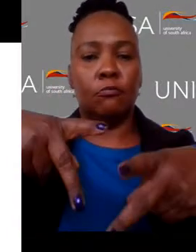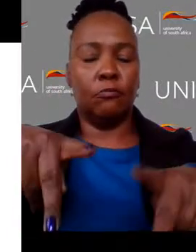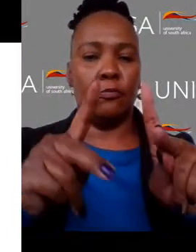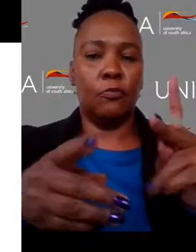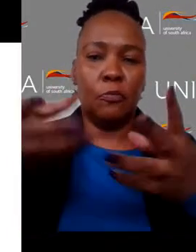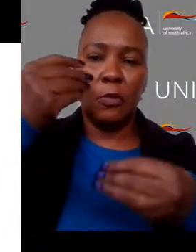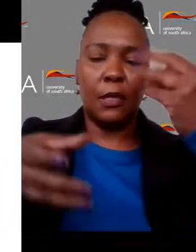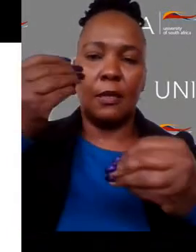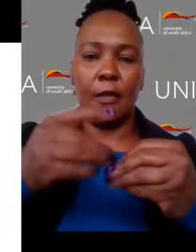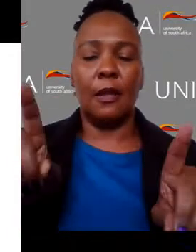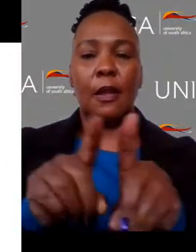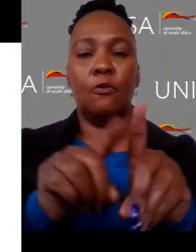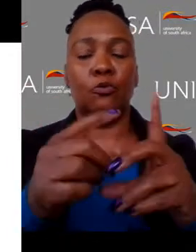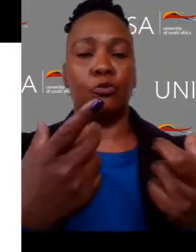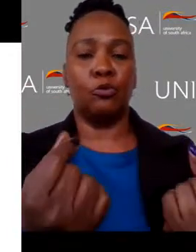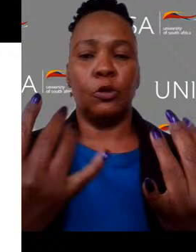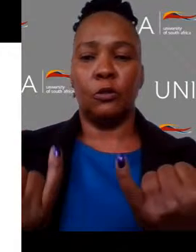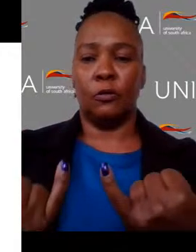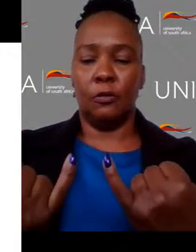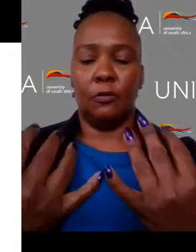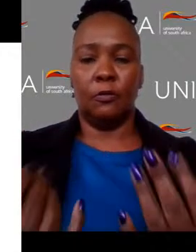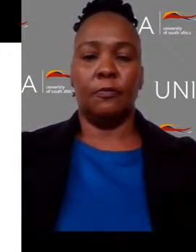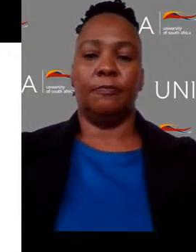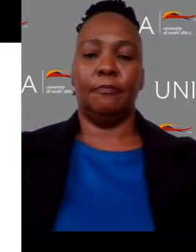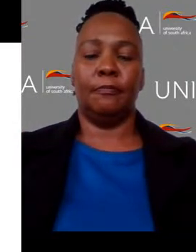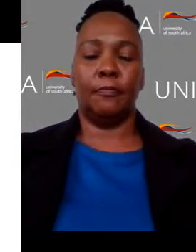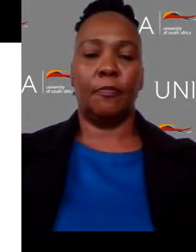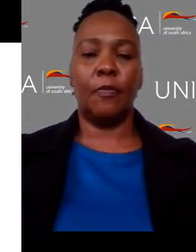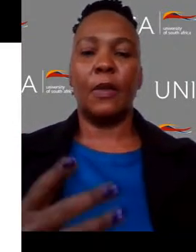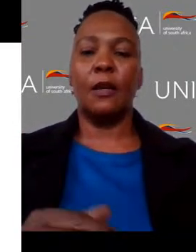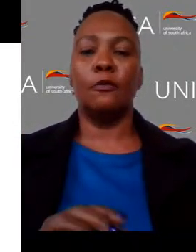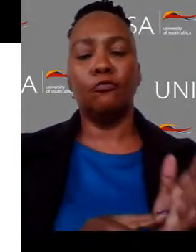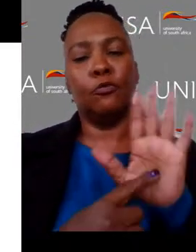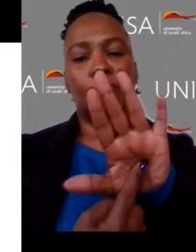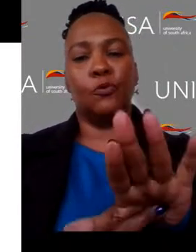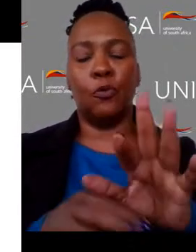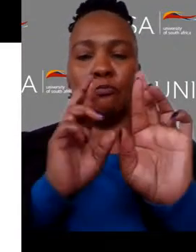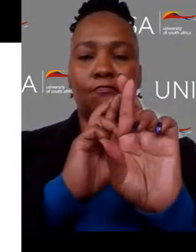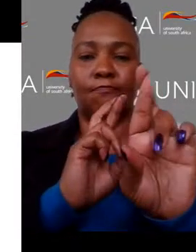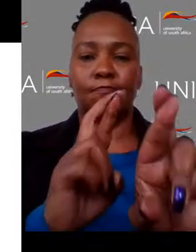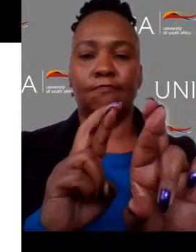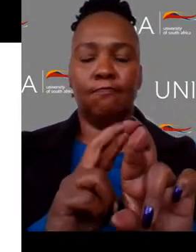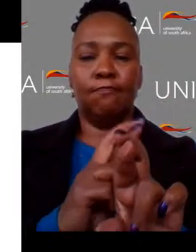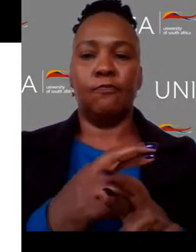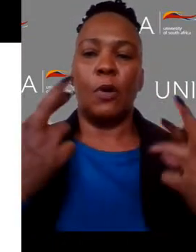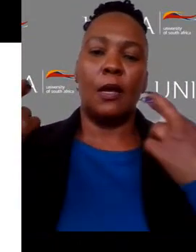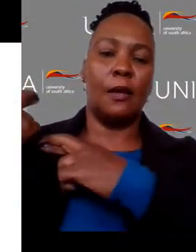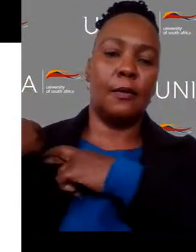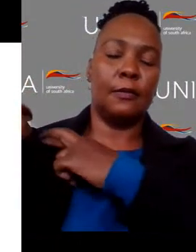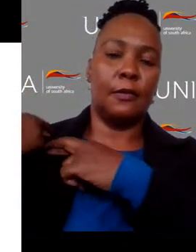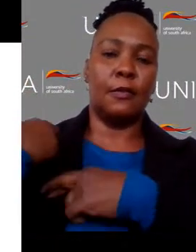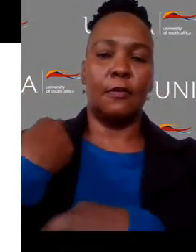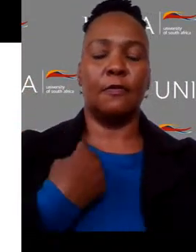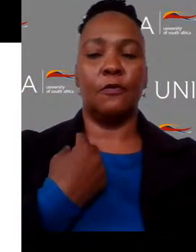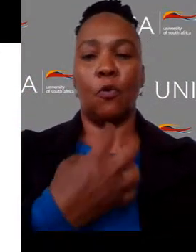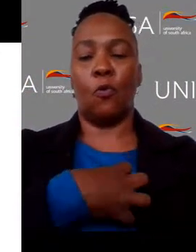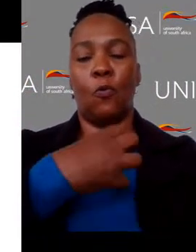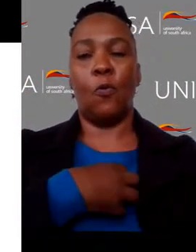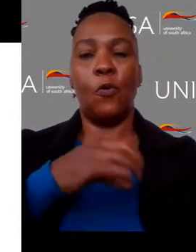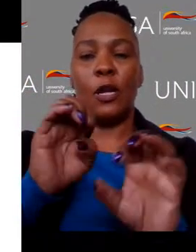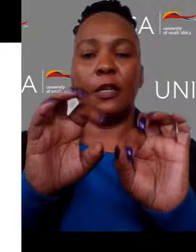like what you are doing here today. You show respect when you take responsibility for your own education and